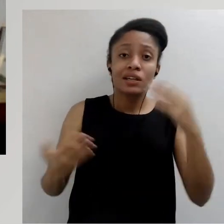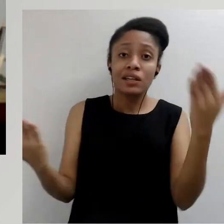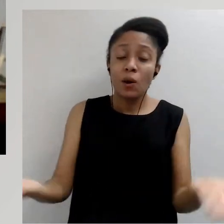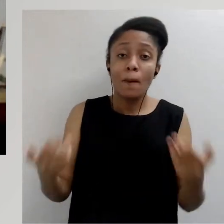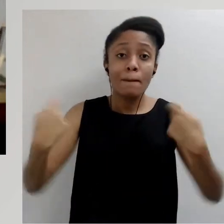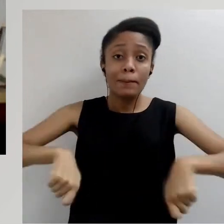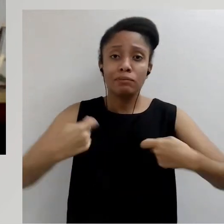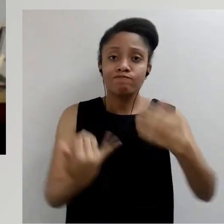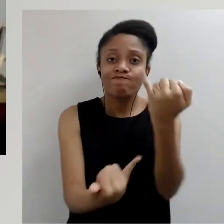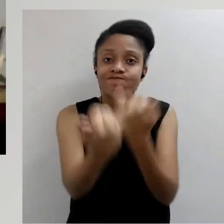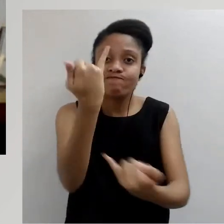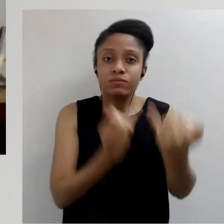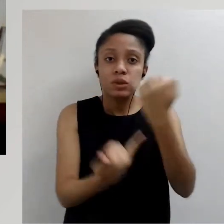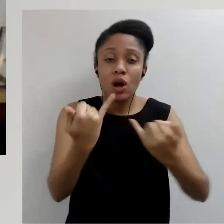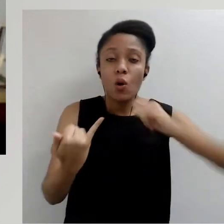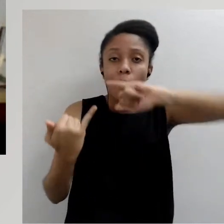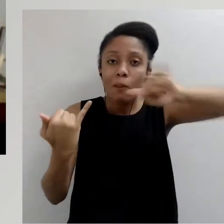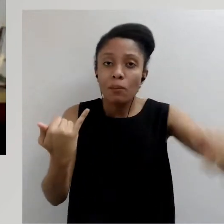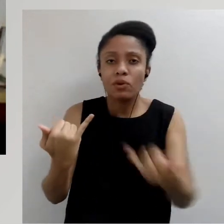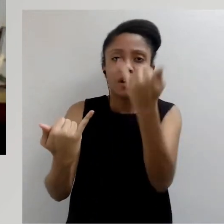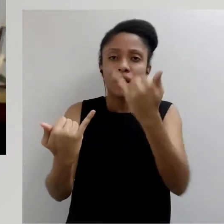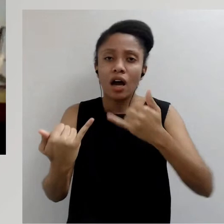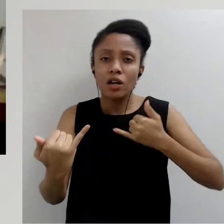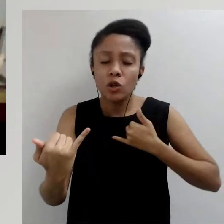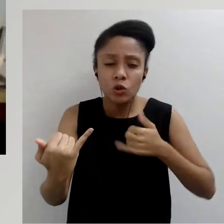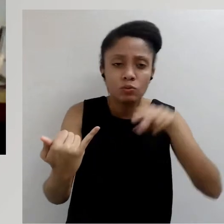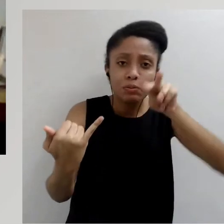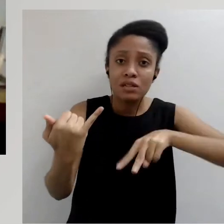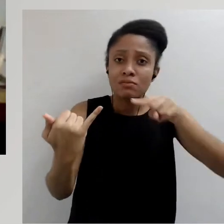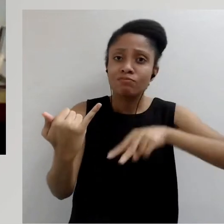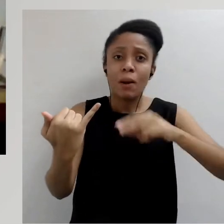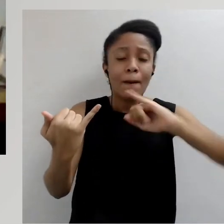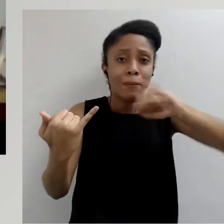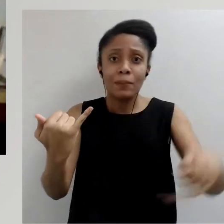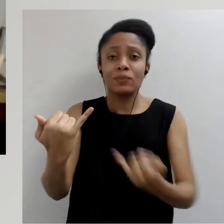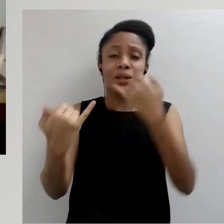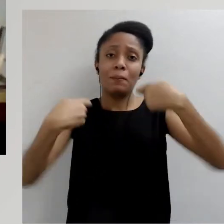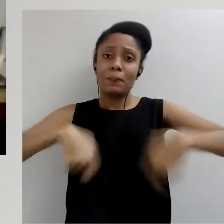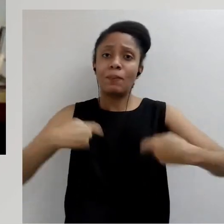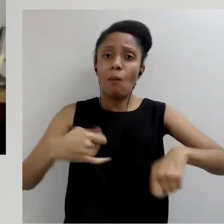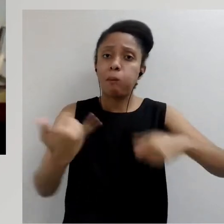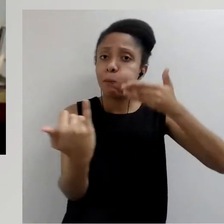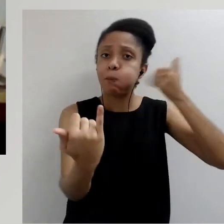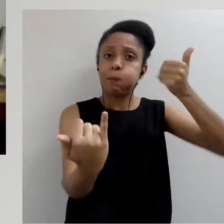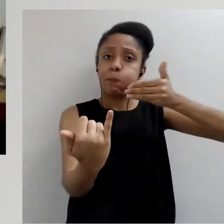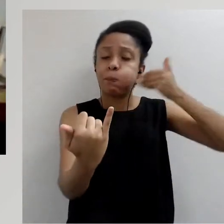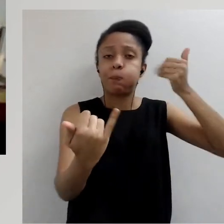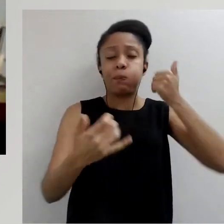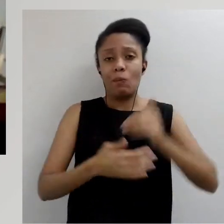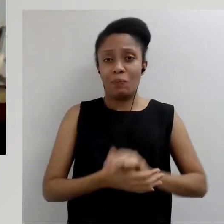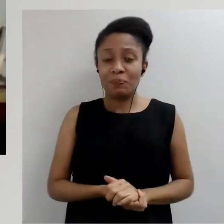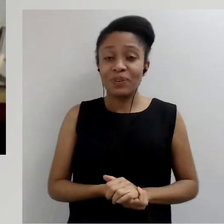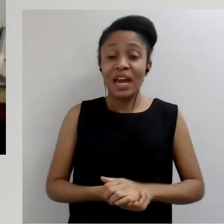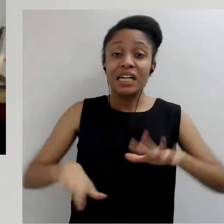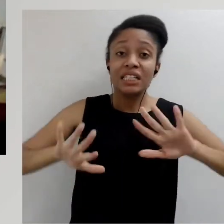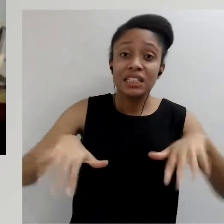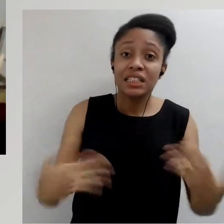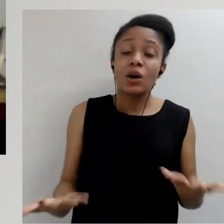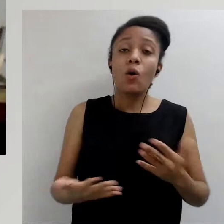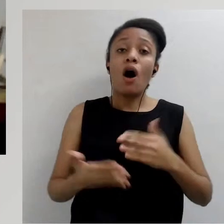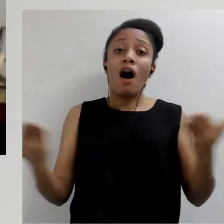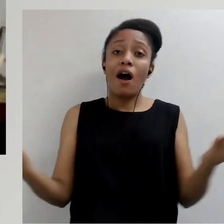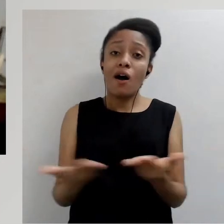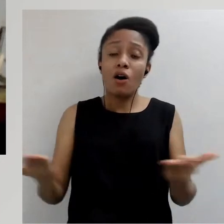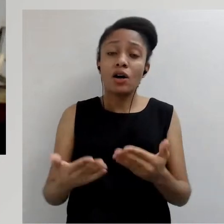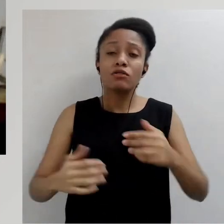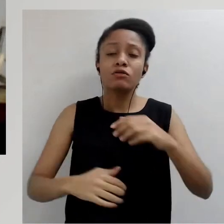to get all the return information of this 4.0 industry. So with all that,